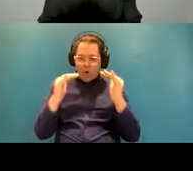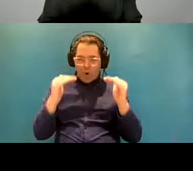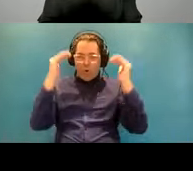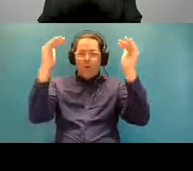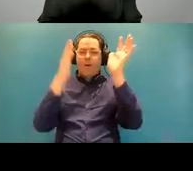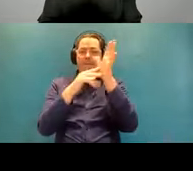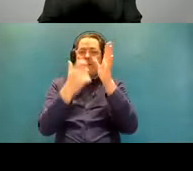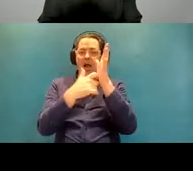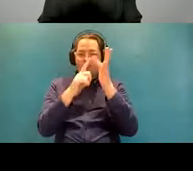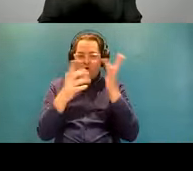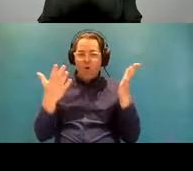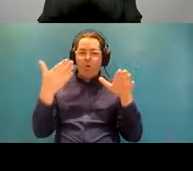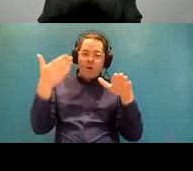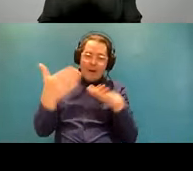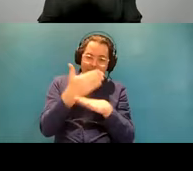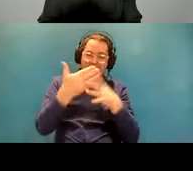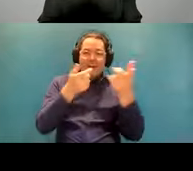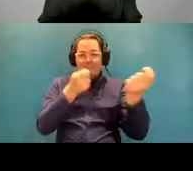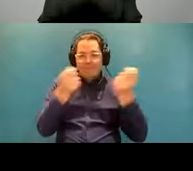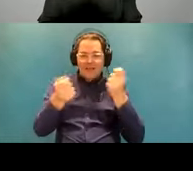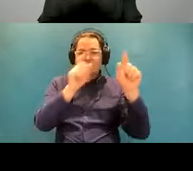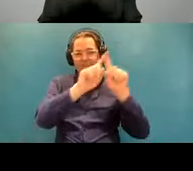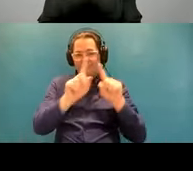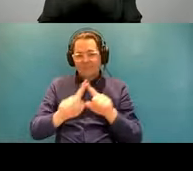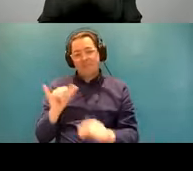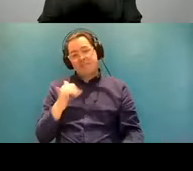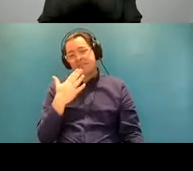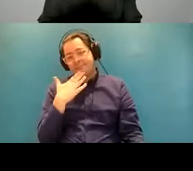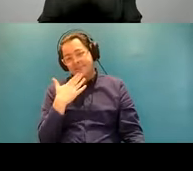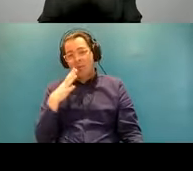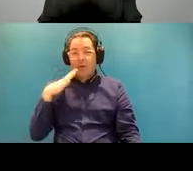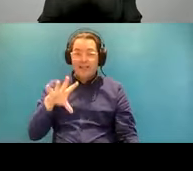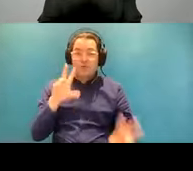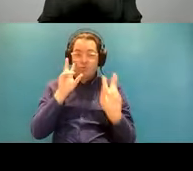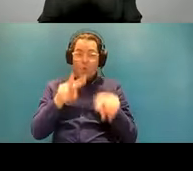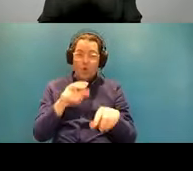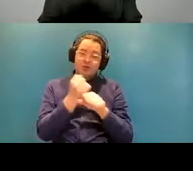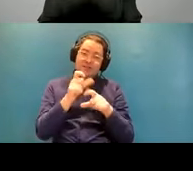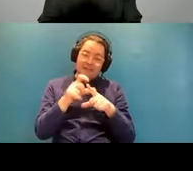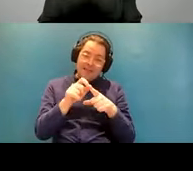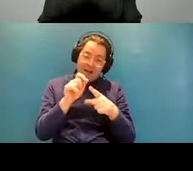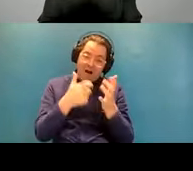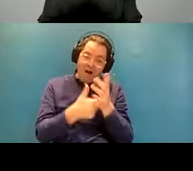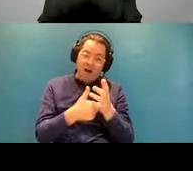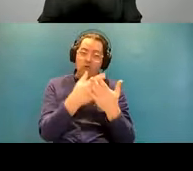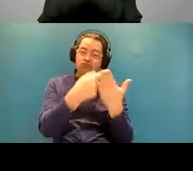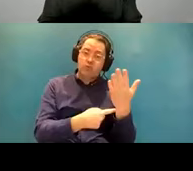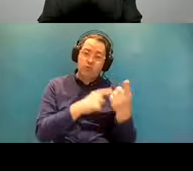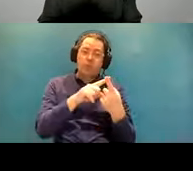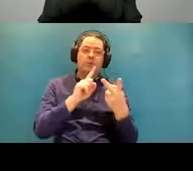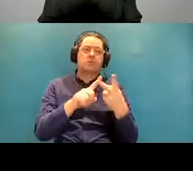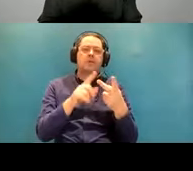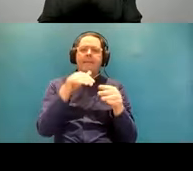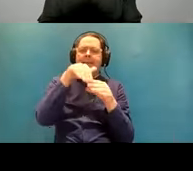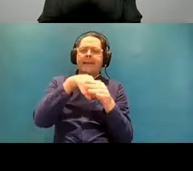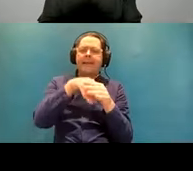It probably involves looking at all sorts of cookies, GDPR, all kinds of things like that, in terms of how these spaces